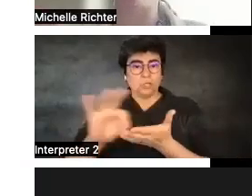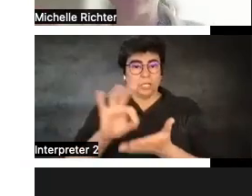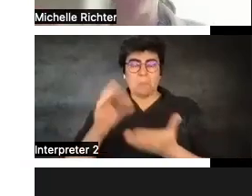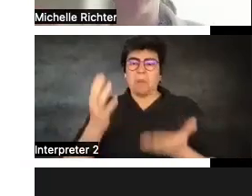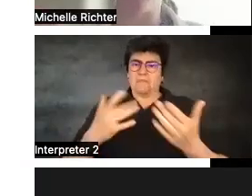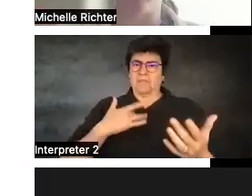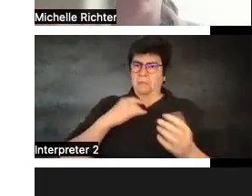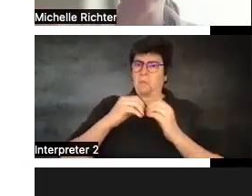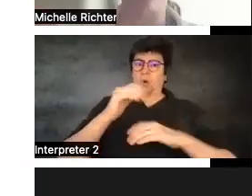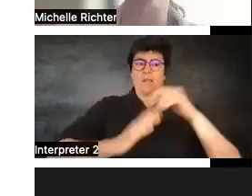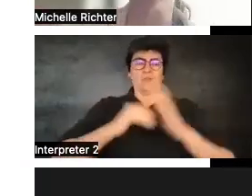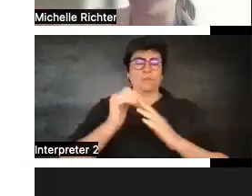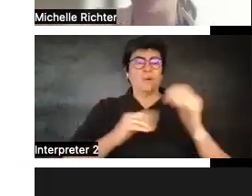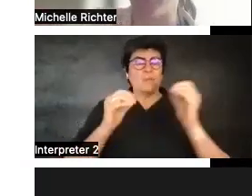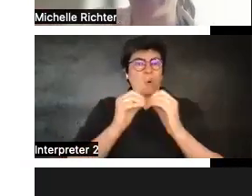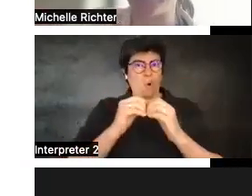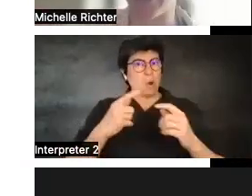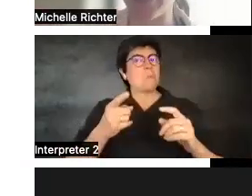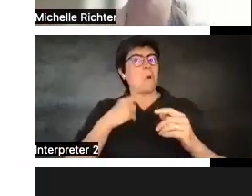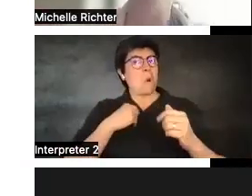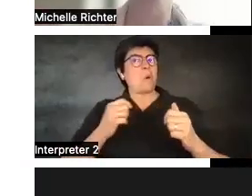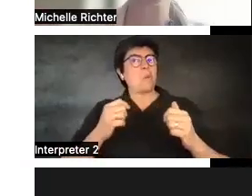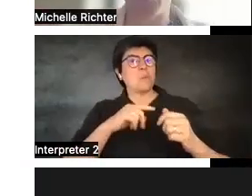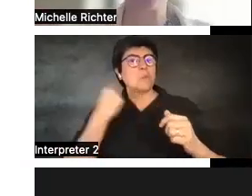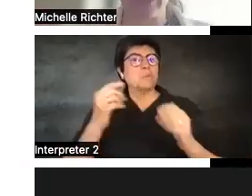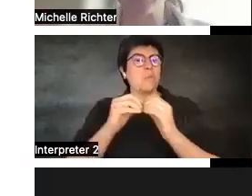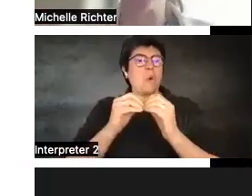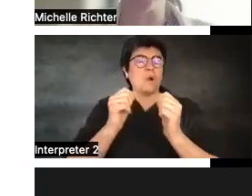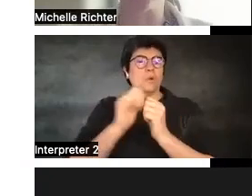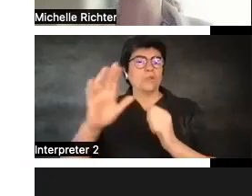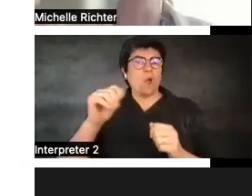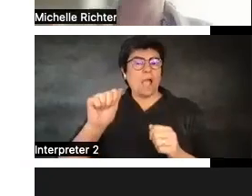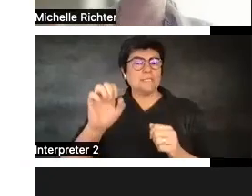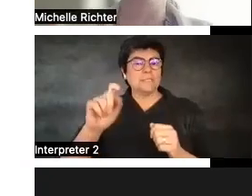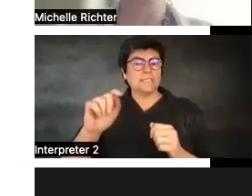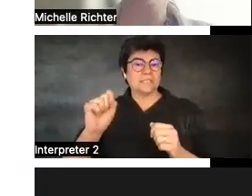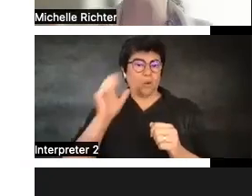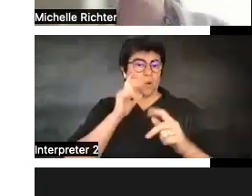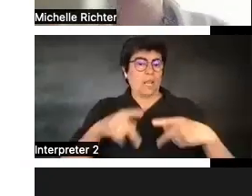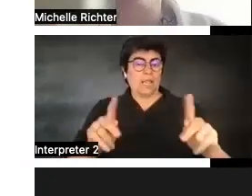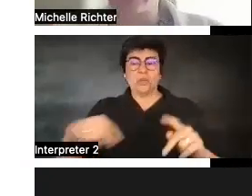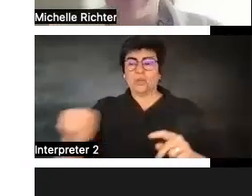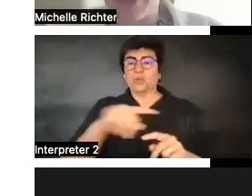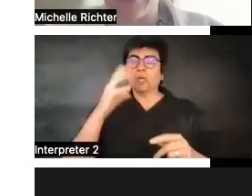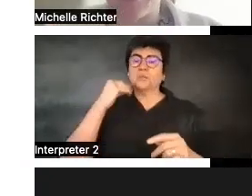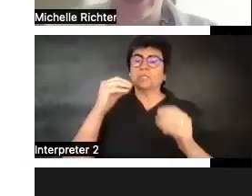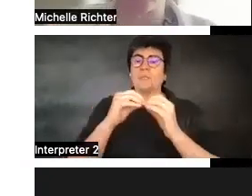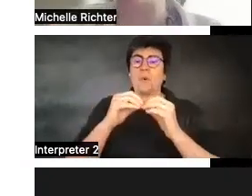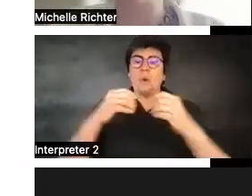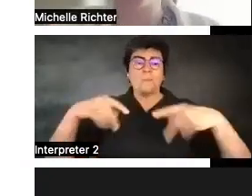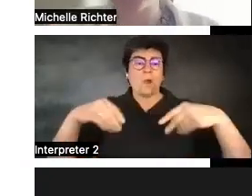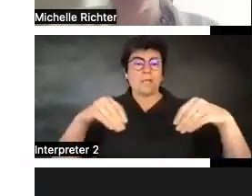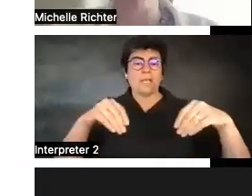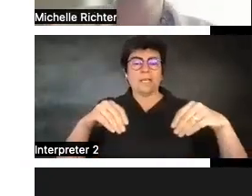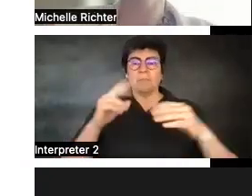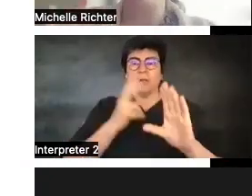being somewhat more aggressive with some of your assets, which would enable you to experience more market participation